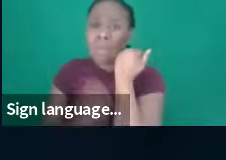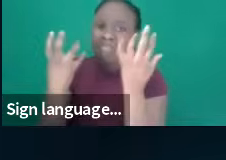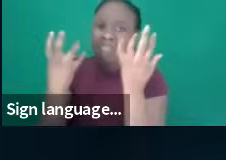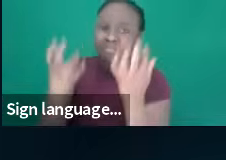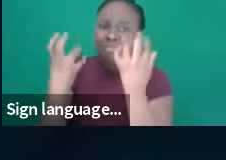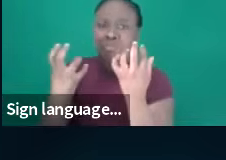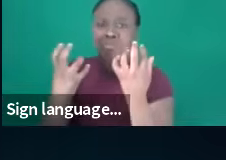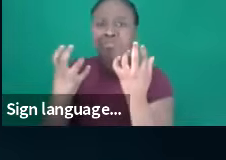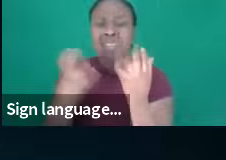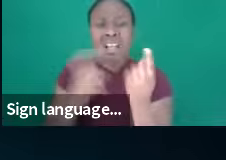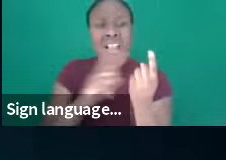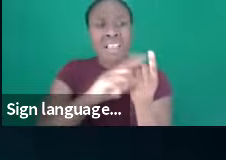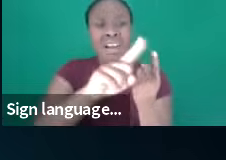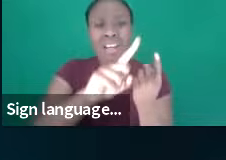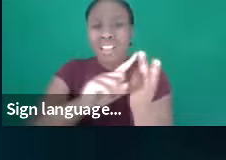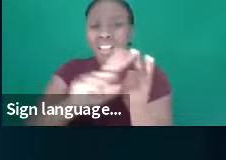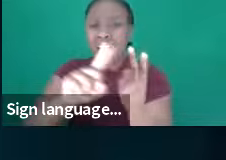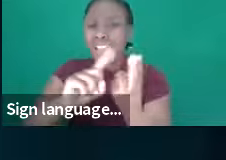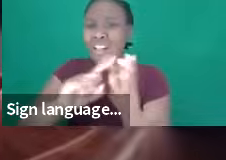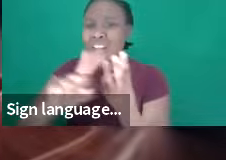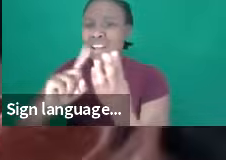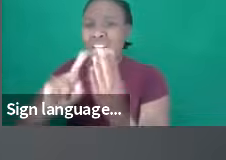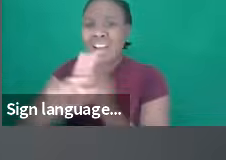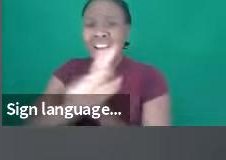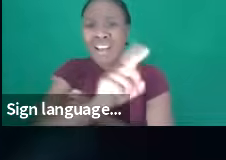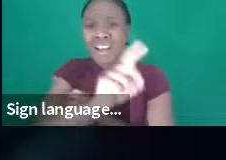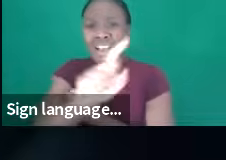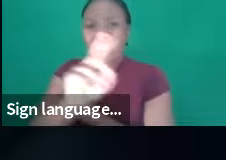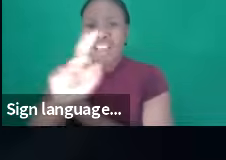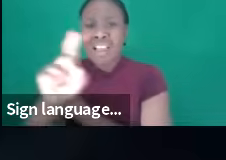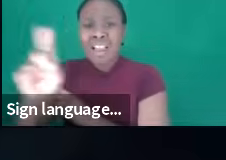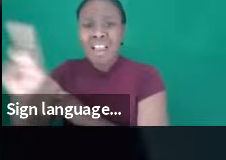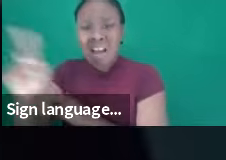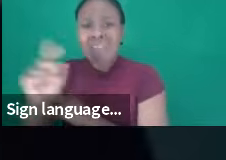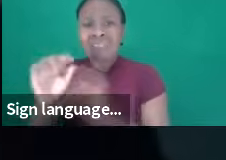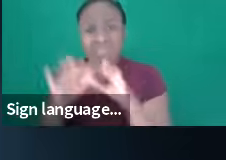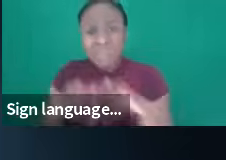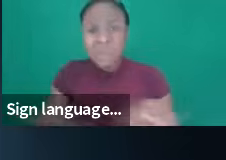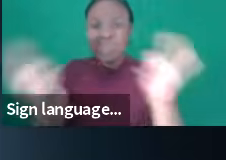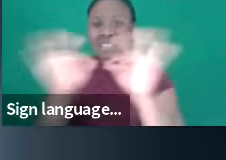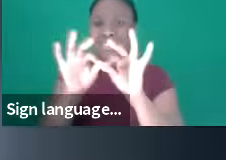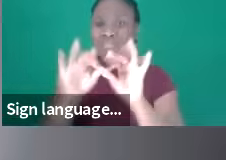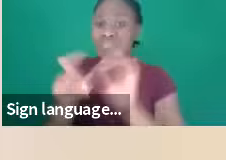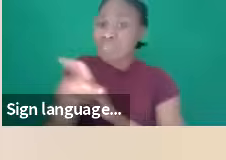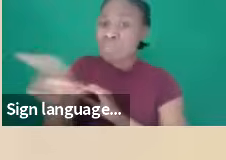us. To all taxpayers, pay your fair share.